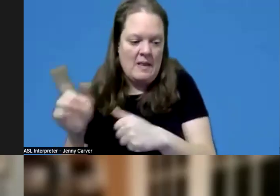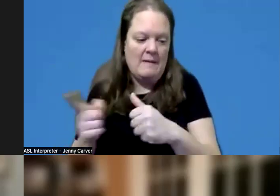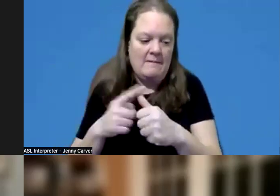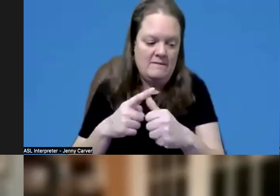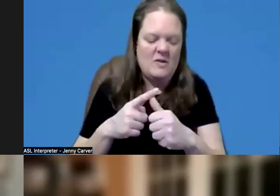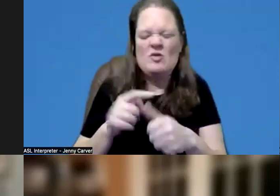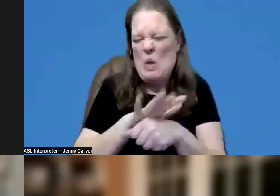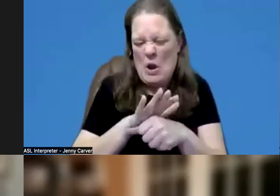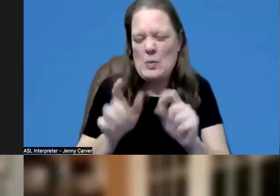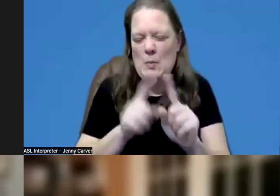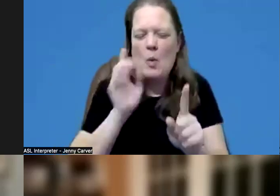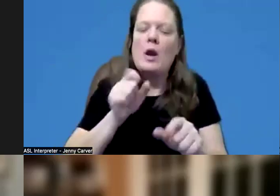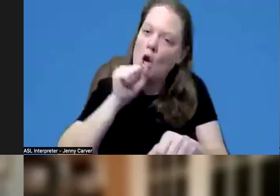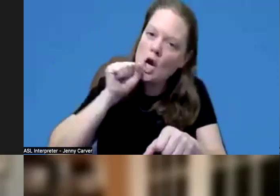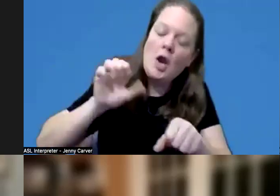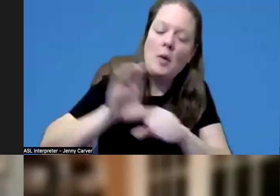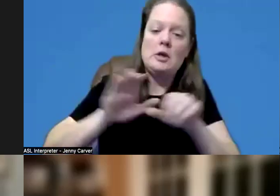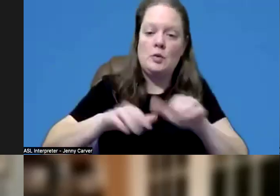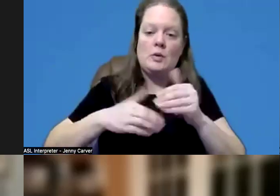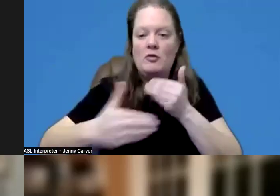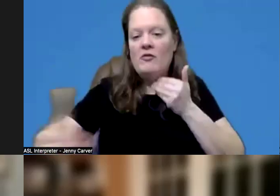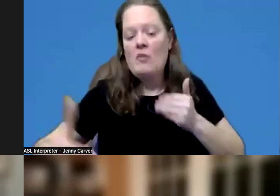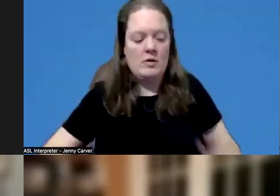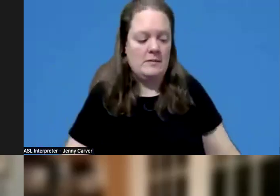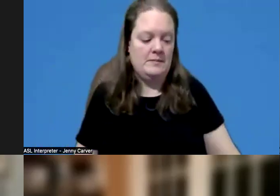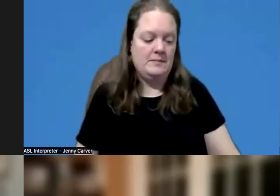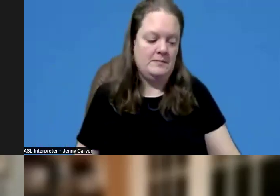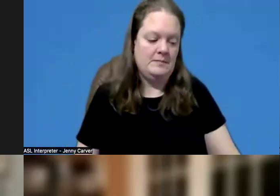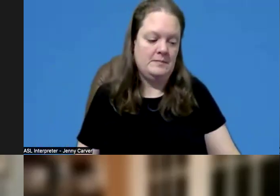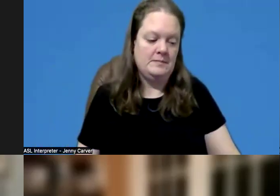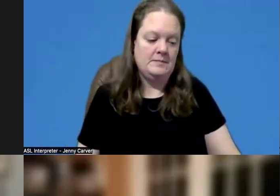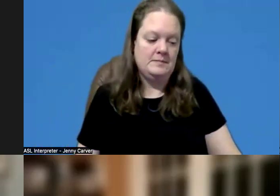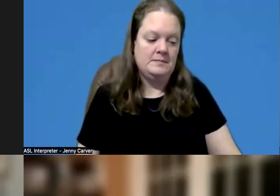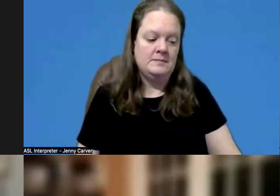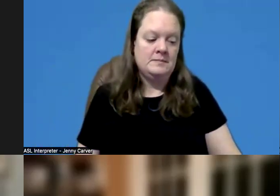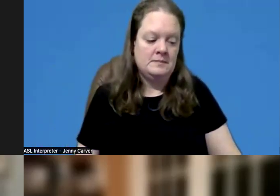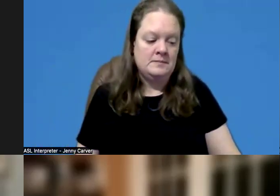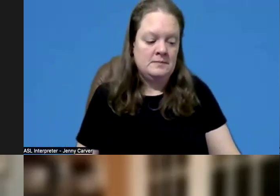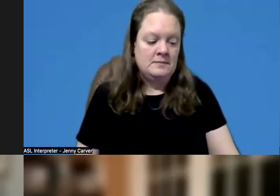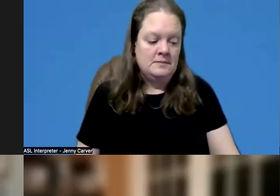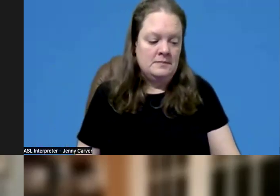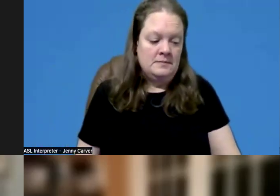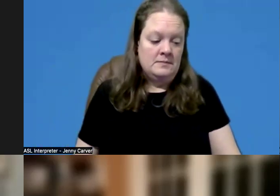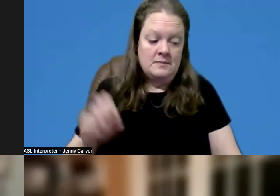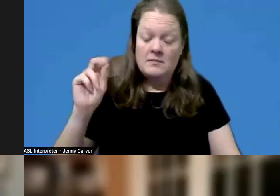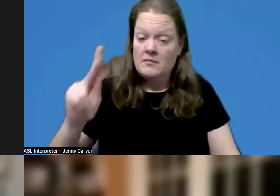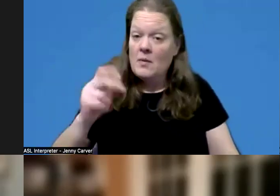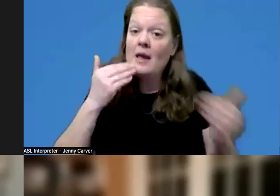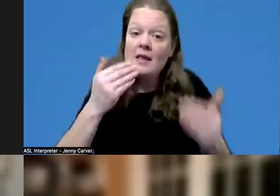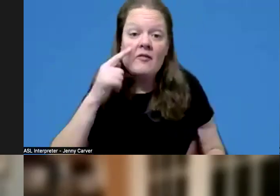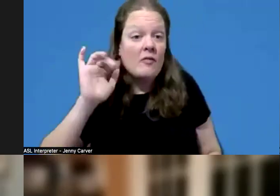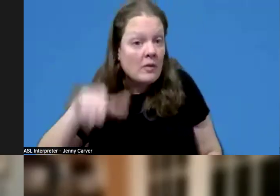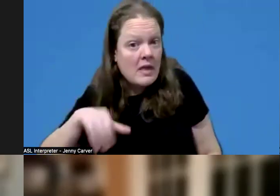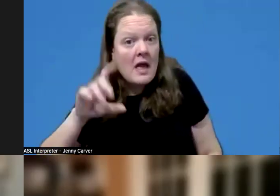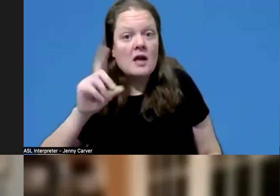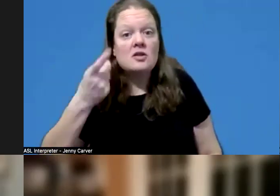but we're committed to do so moving forward. Okay. All right. Thank you for that, Dr. Moise. I want to